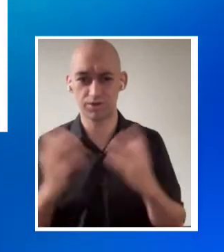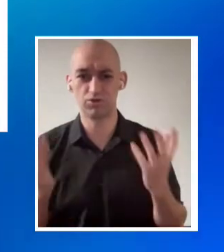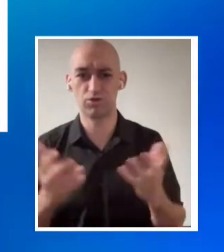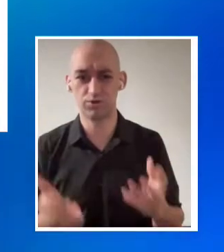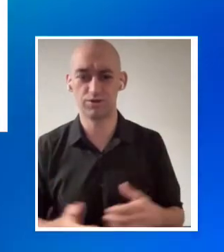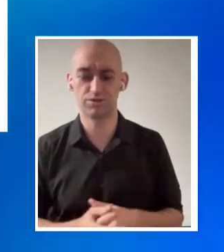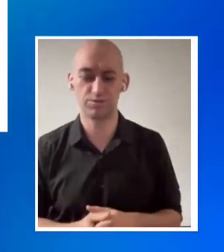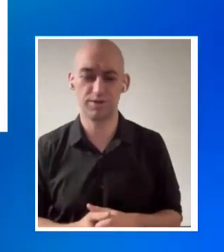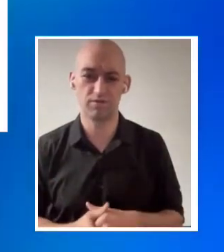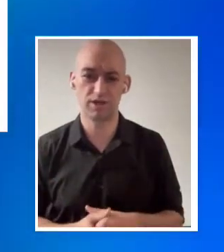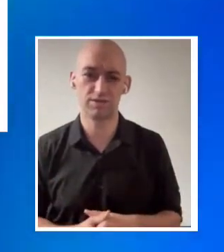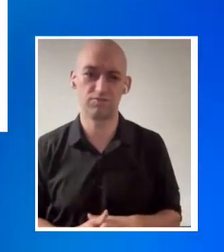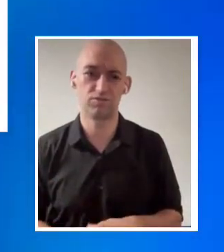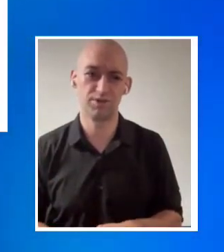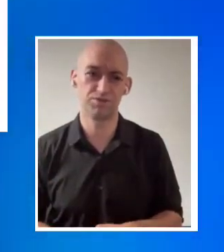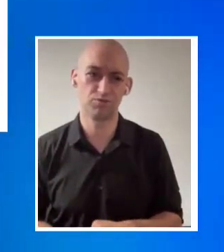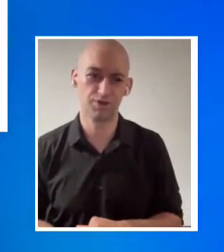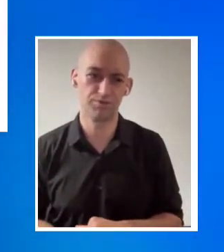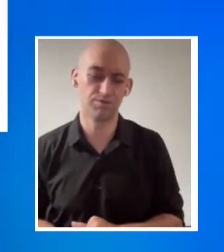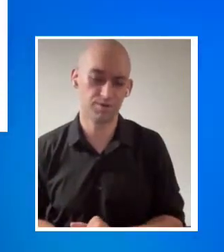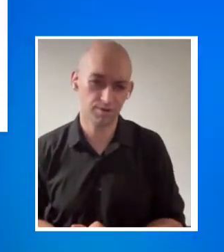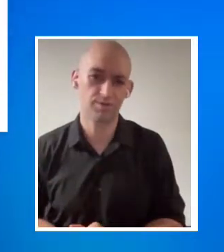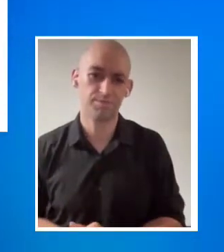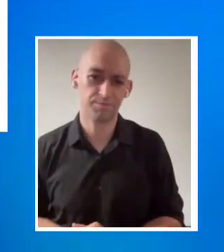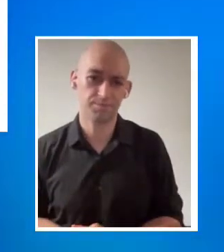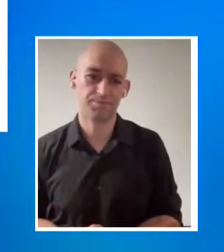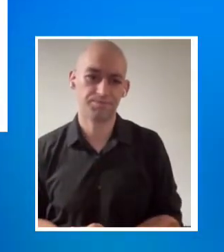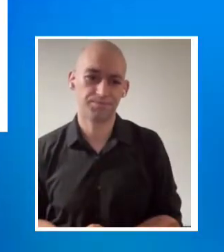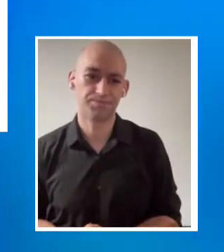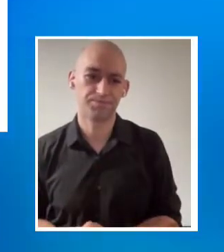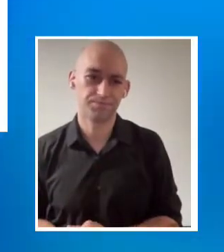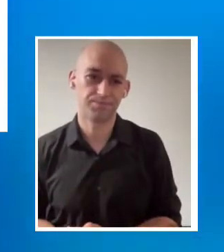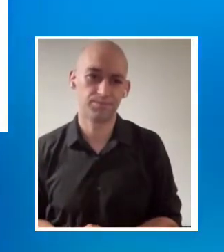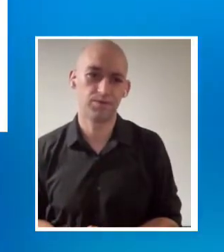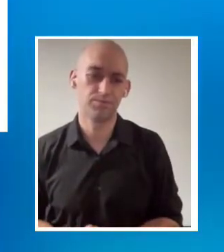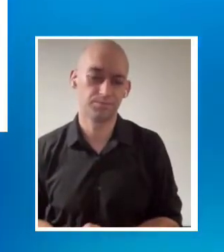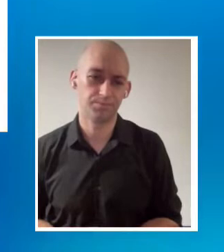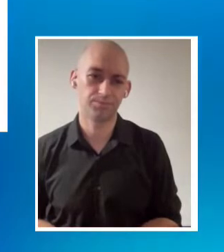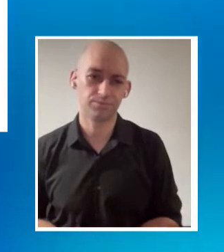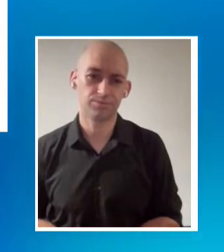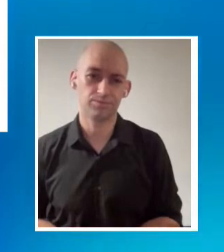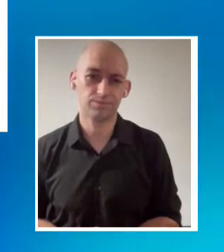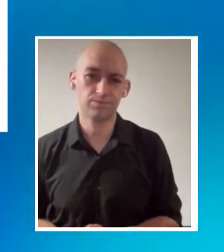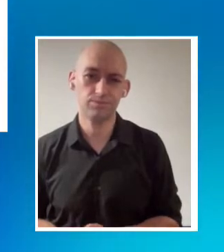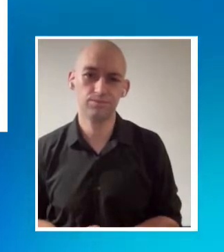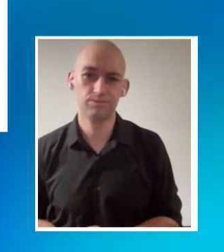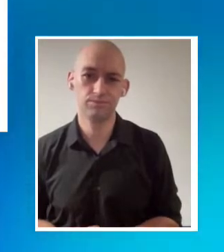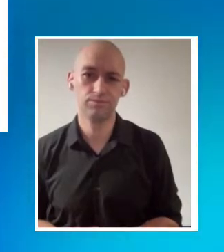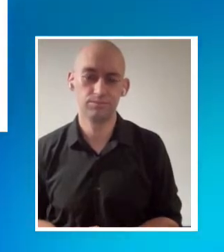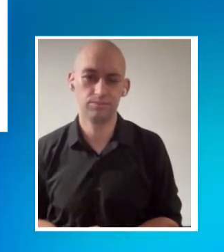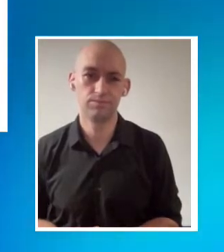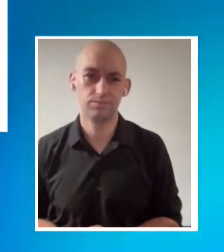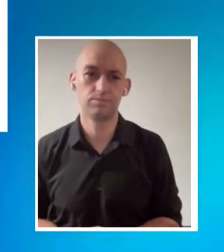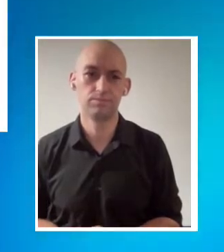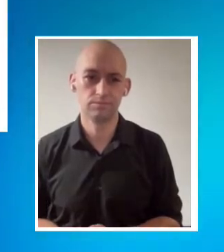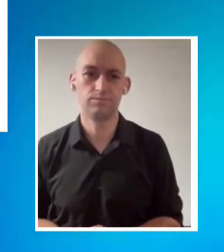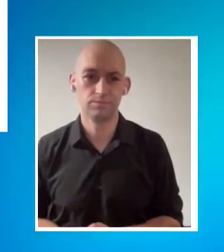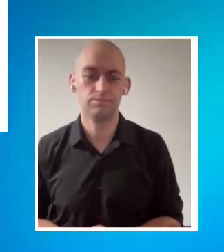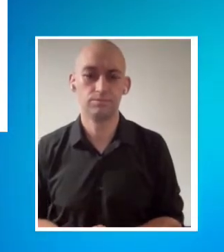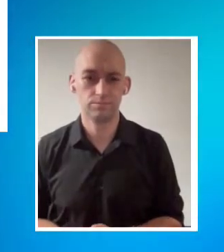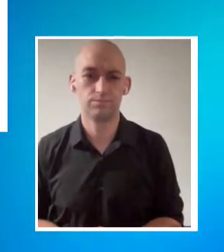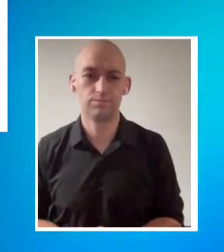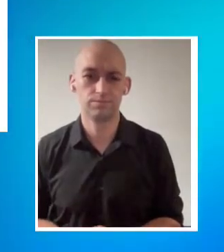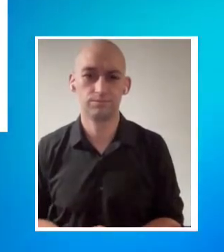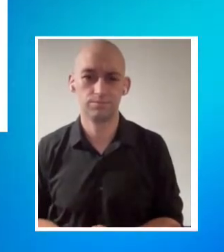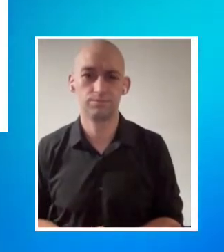deaf world interpreters, so we have lots of information for you. Okay, we'll test the speed of the teleprompter